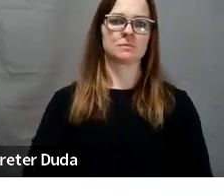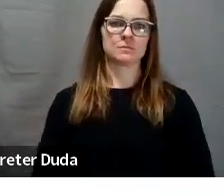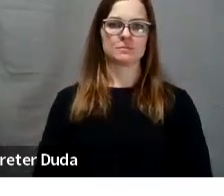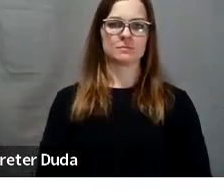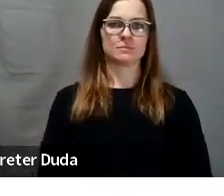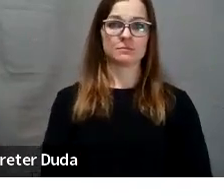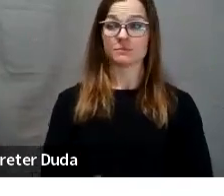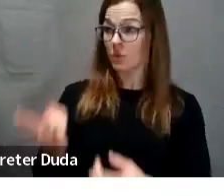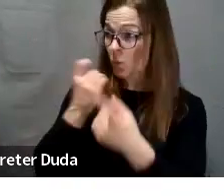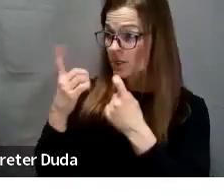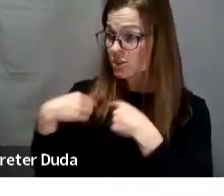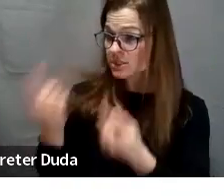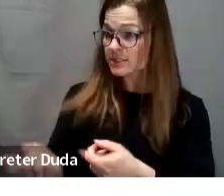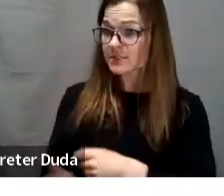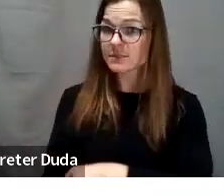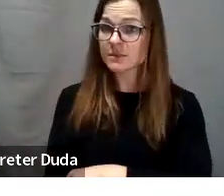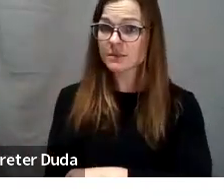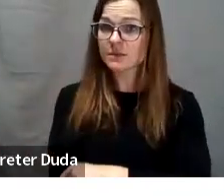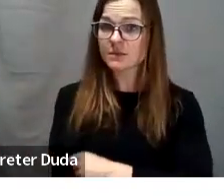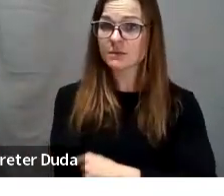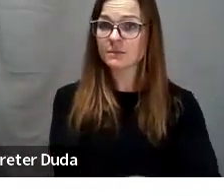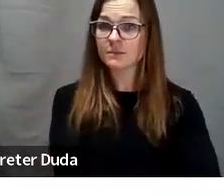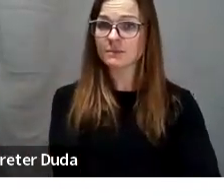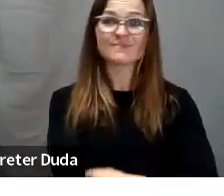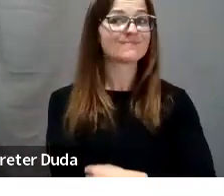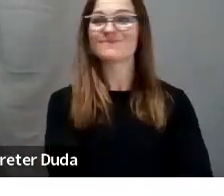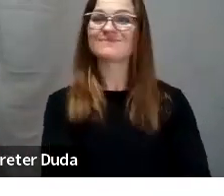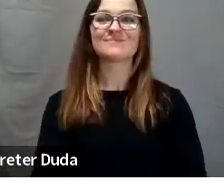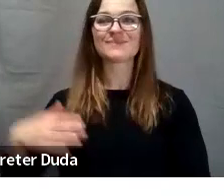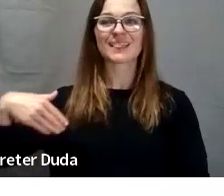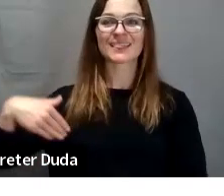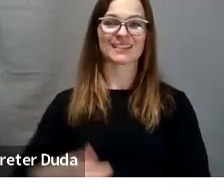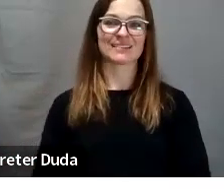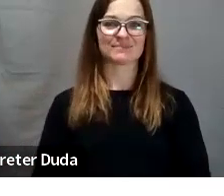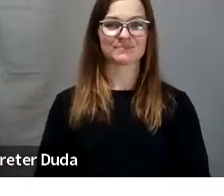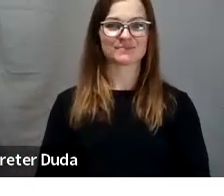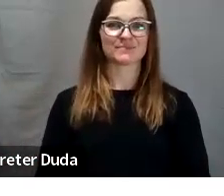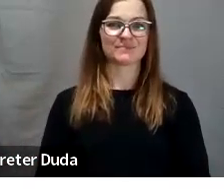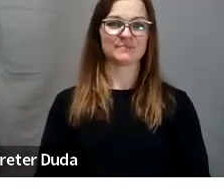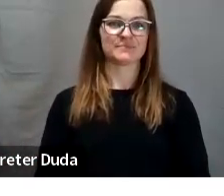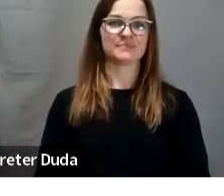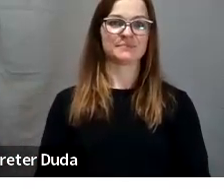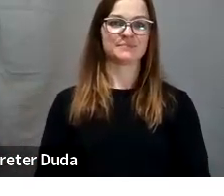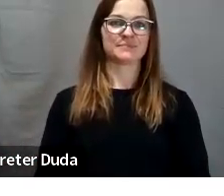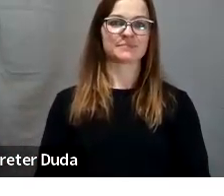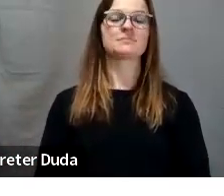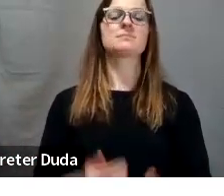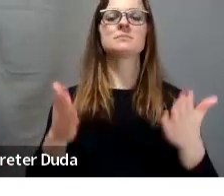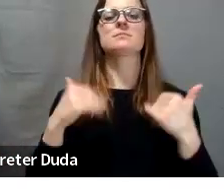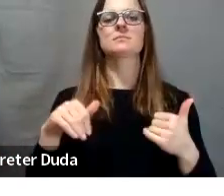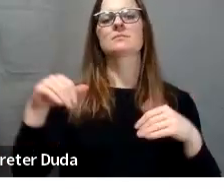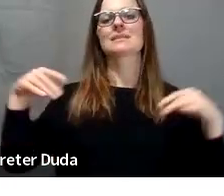Do we have any questions in the chat at all? Nope, not yet. Oh, all right. So we're going to move on to